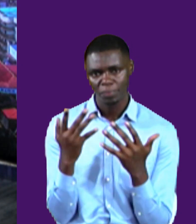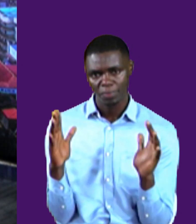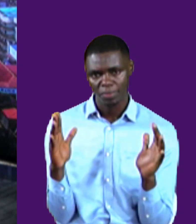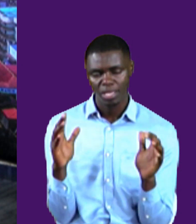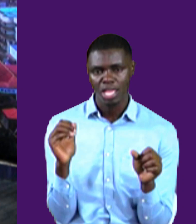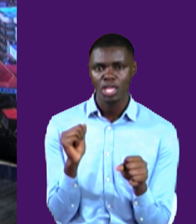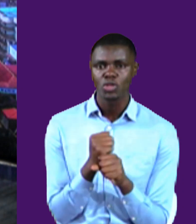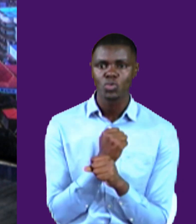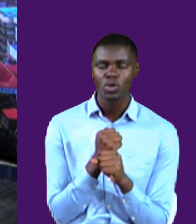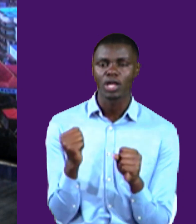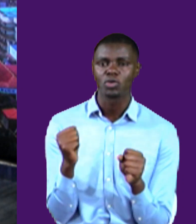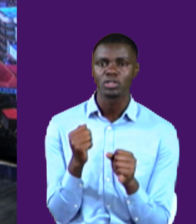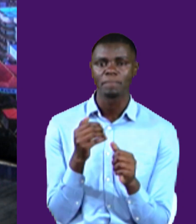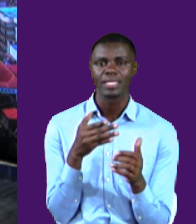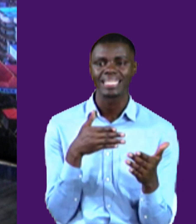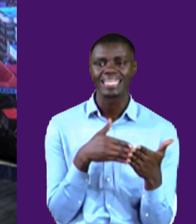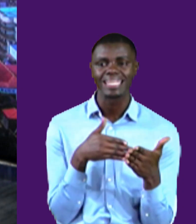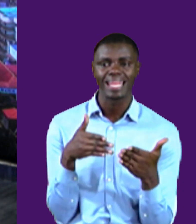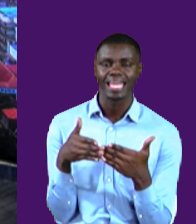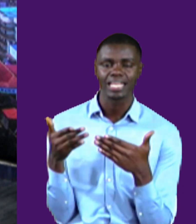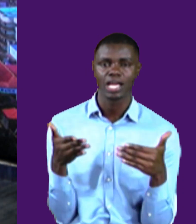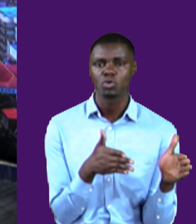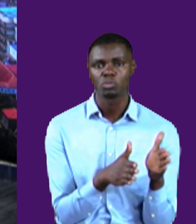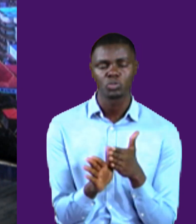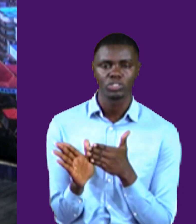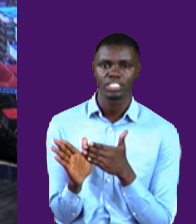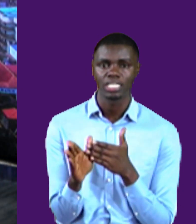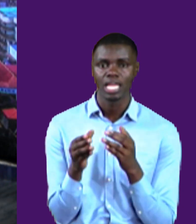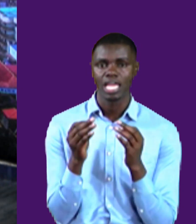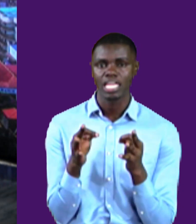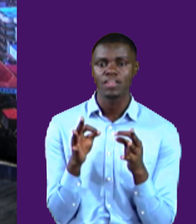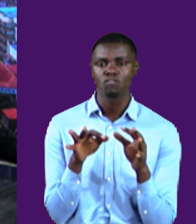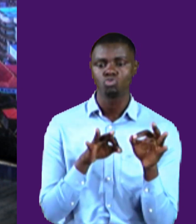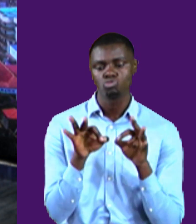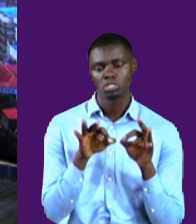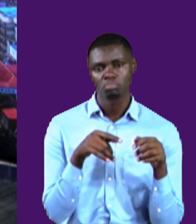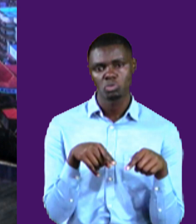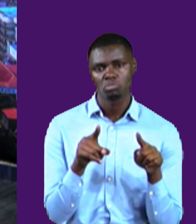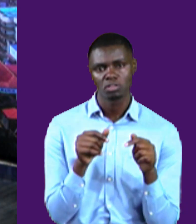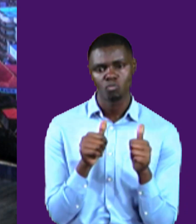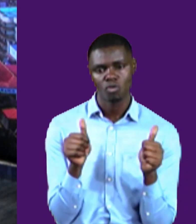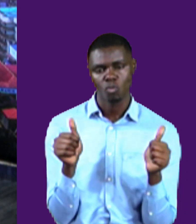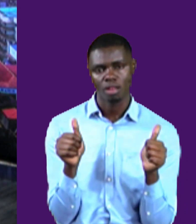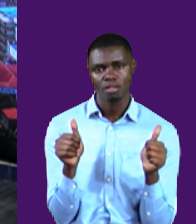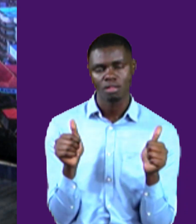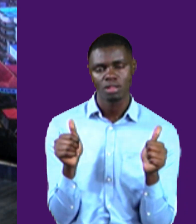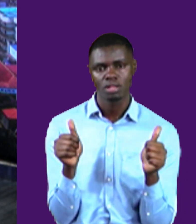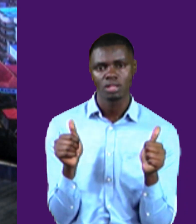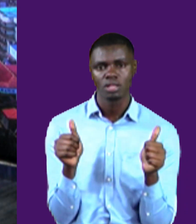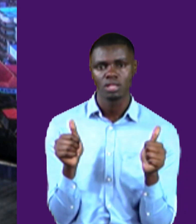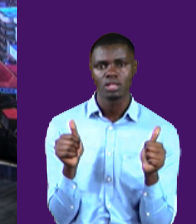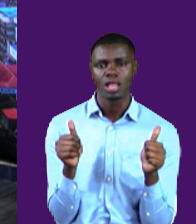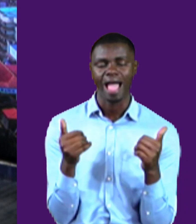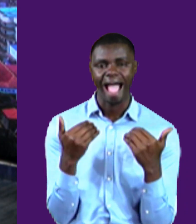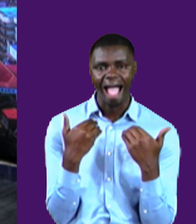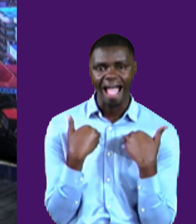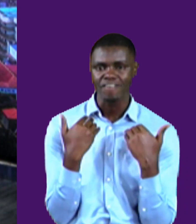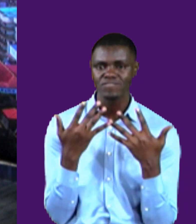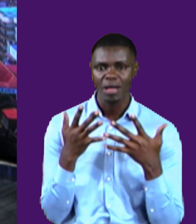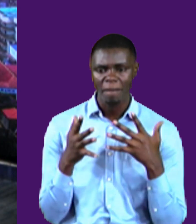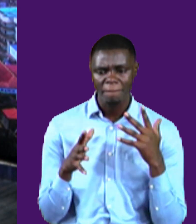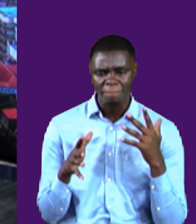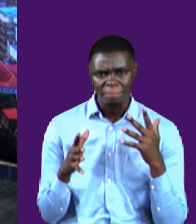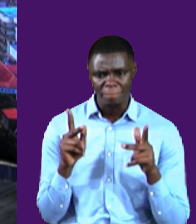you can't be denied an opportunity if you explain yourself very well, there are those people